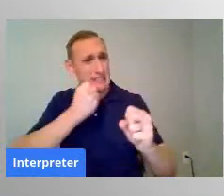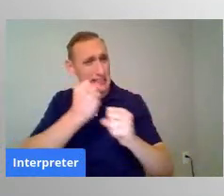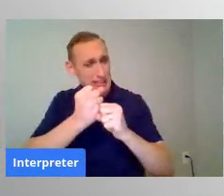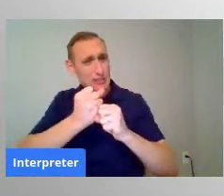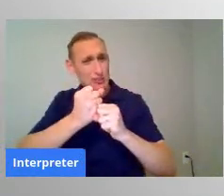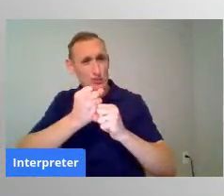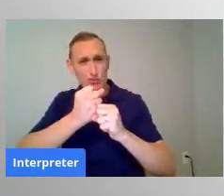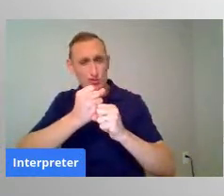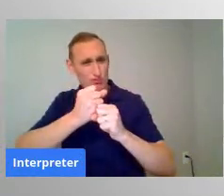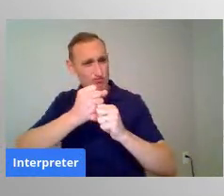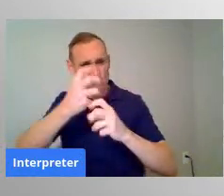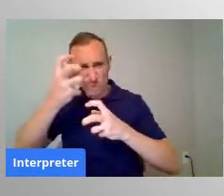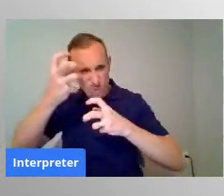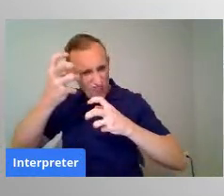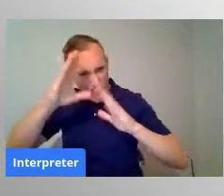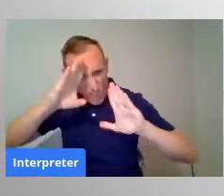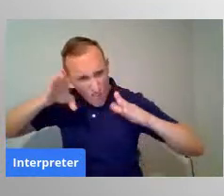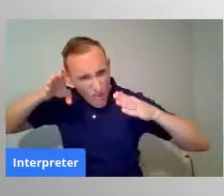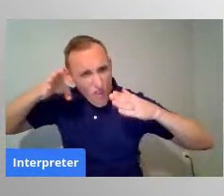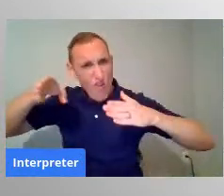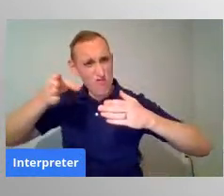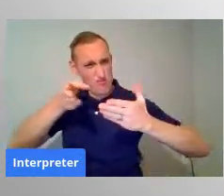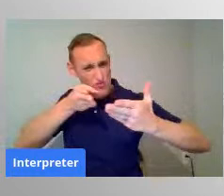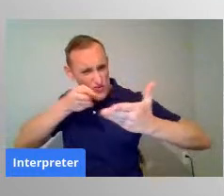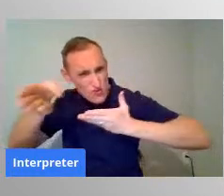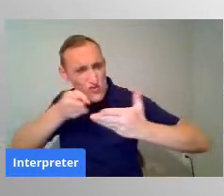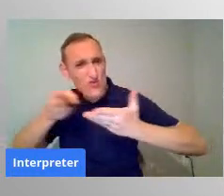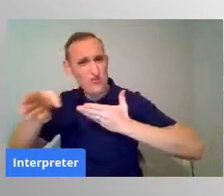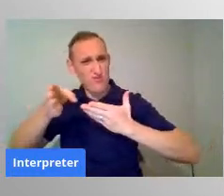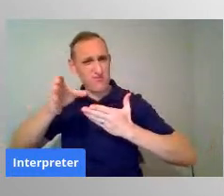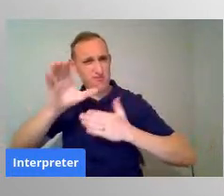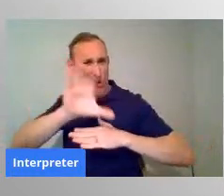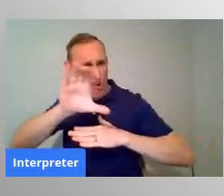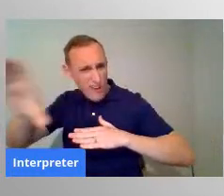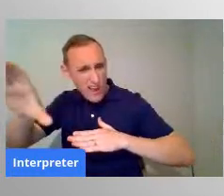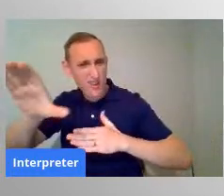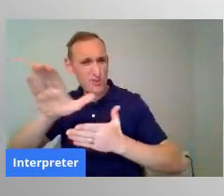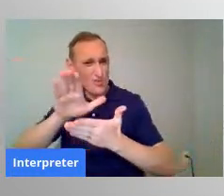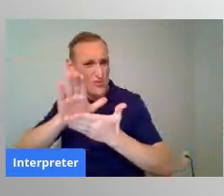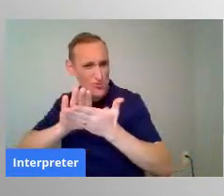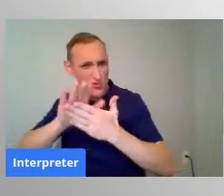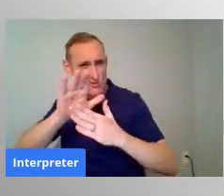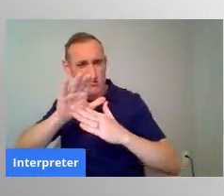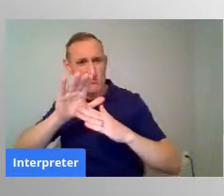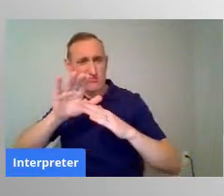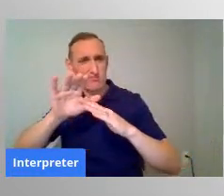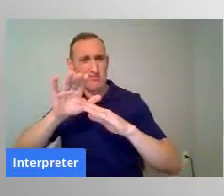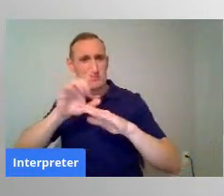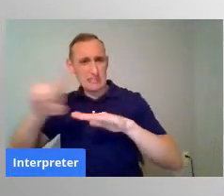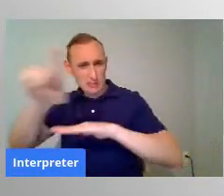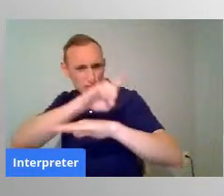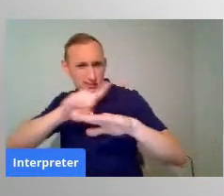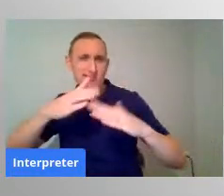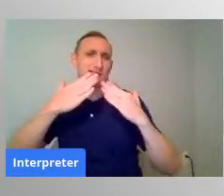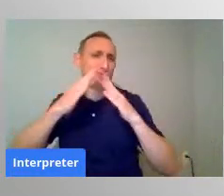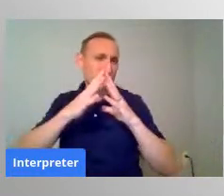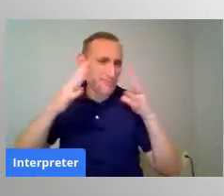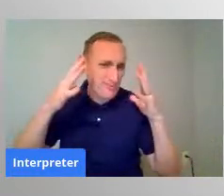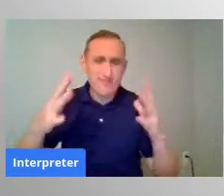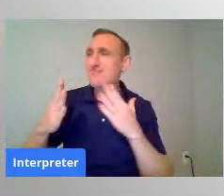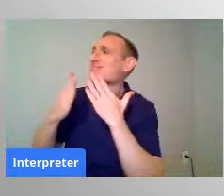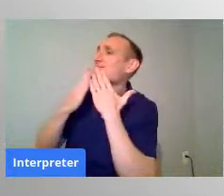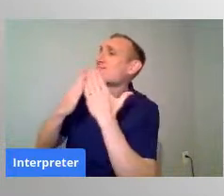service. You've been through some stuff, so yeah, thank you so much. Thank you. Thank all of you. Yeah.